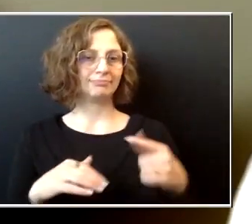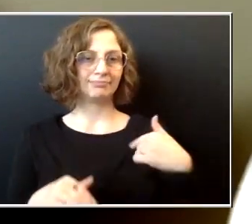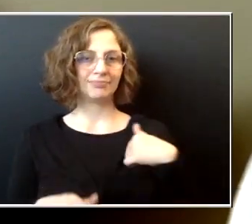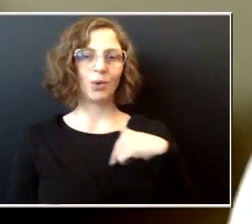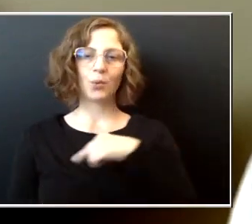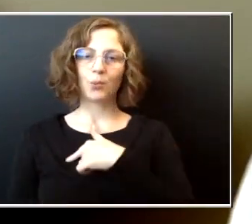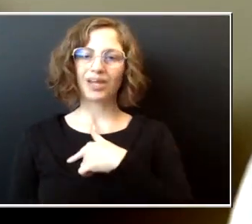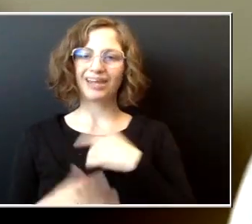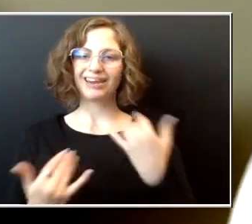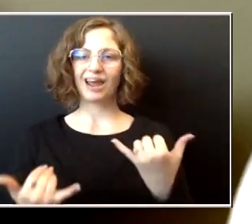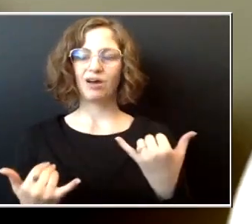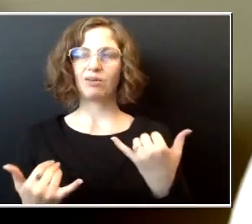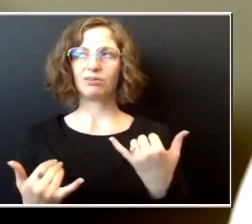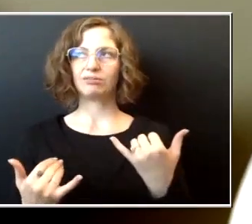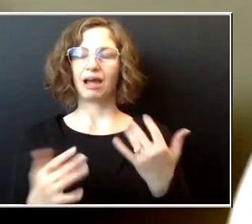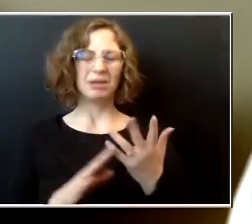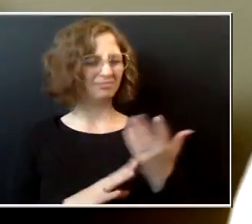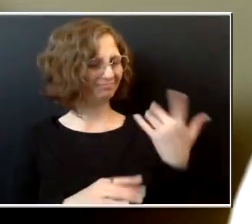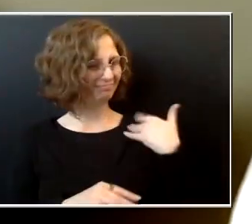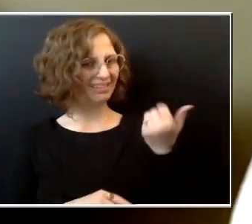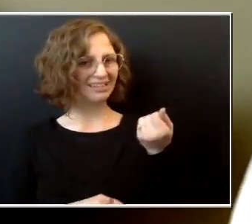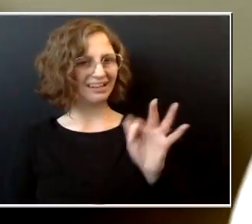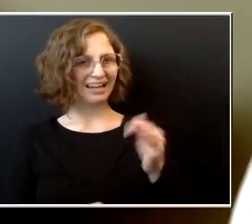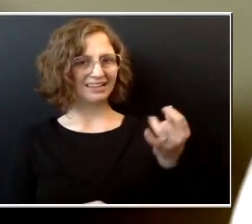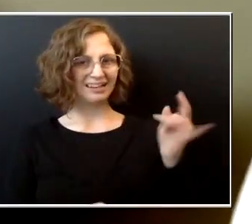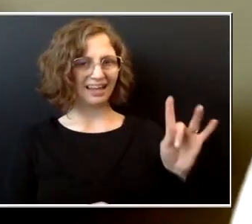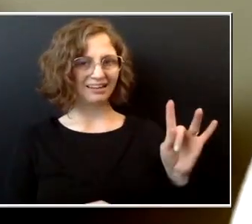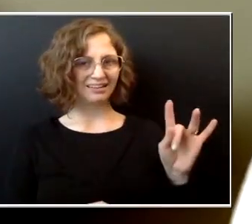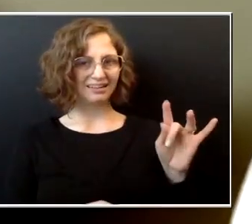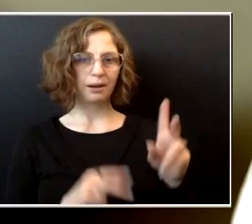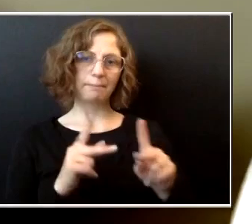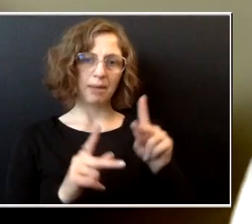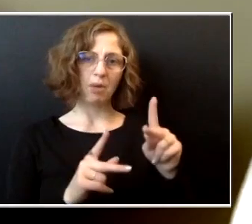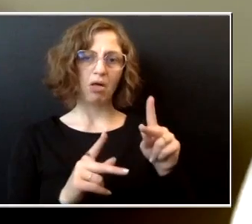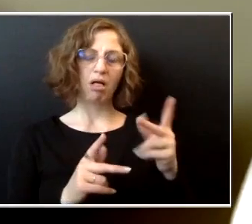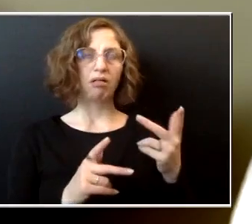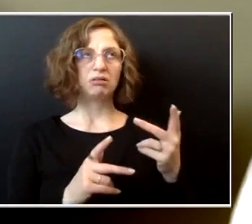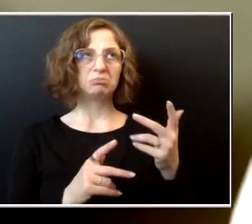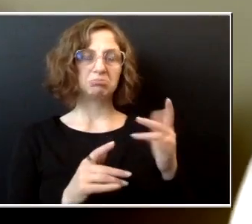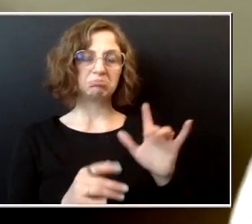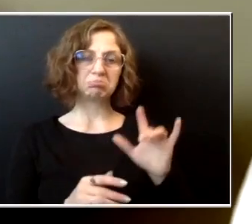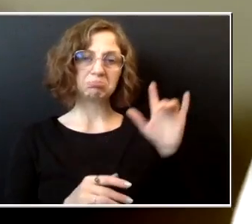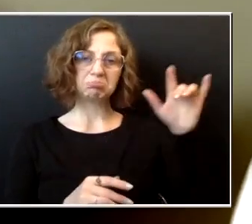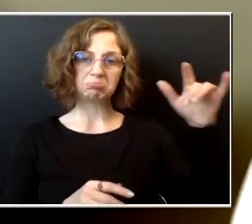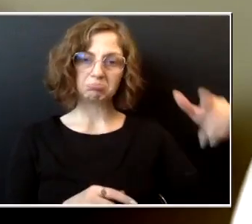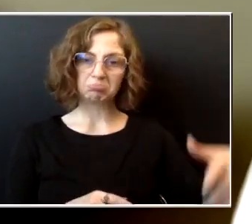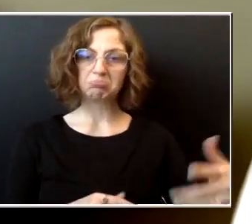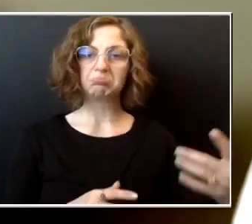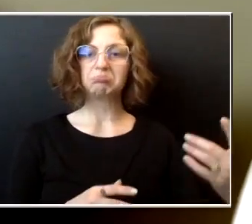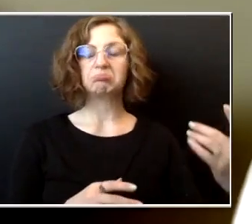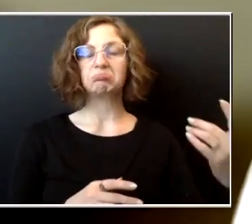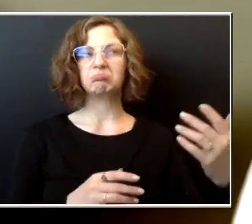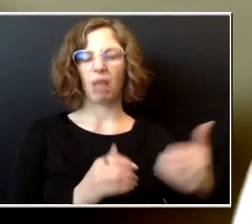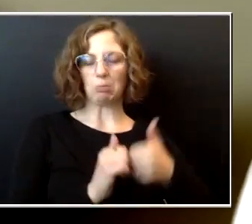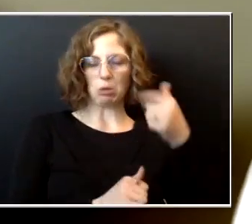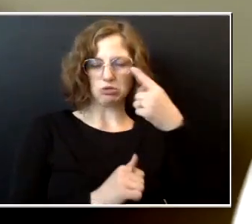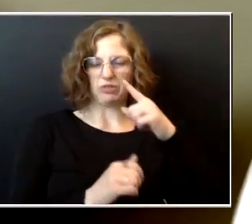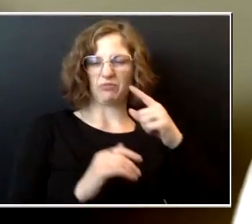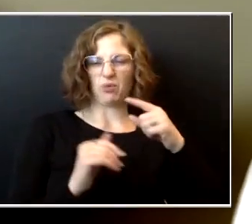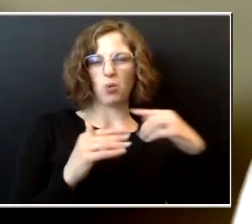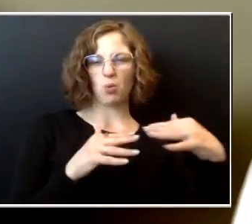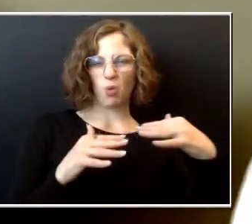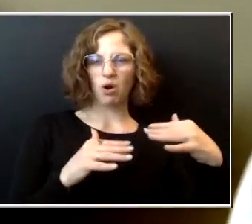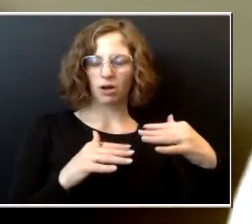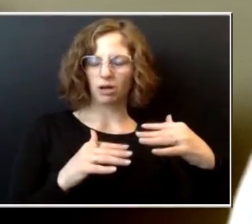in 1918, although people were flying around the globe mostly for the war, especially the troops, as you had